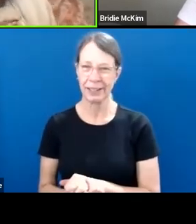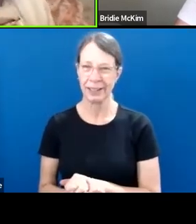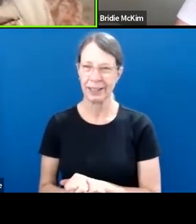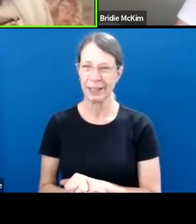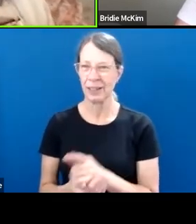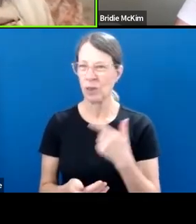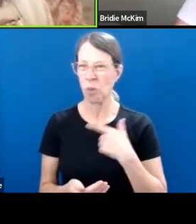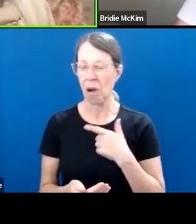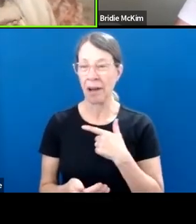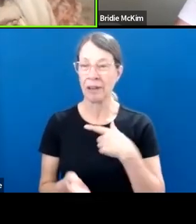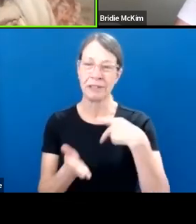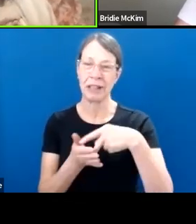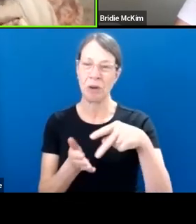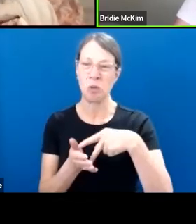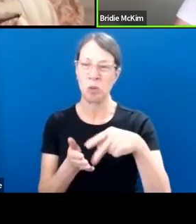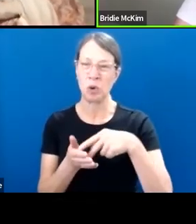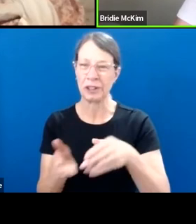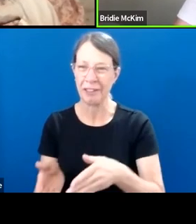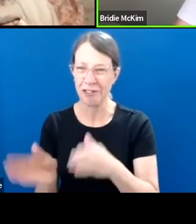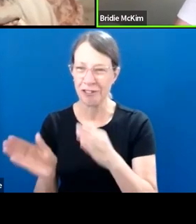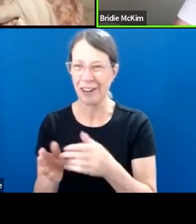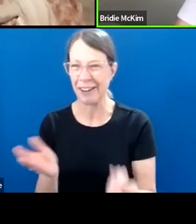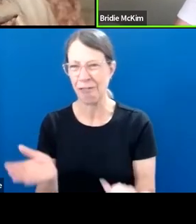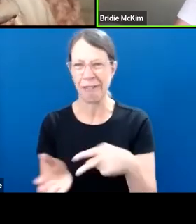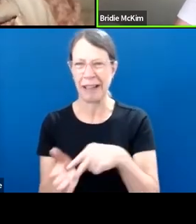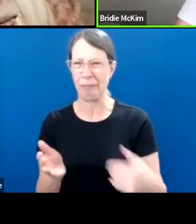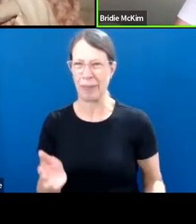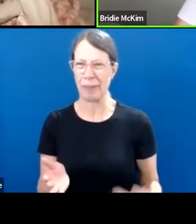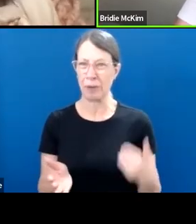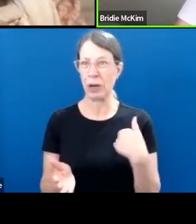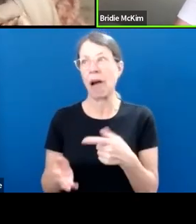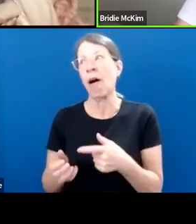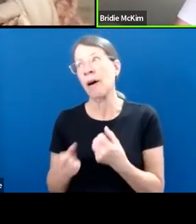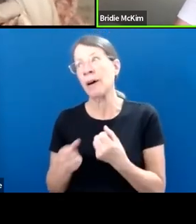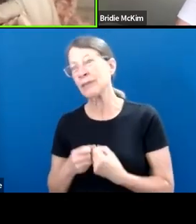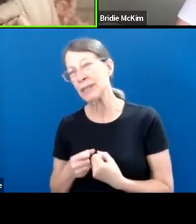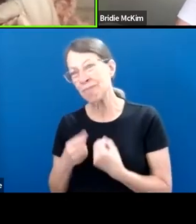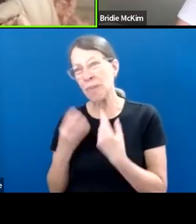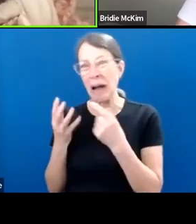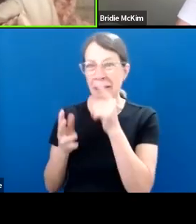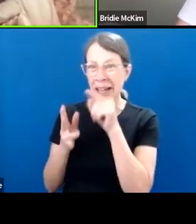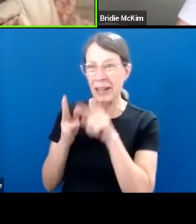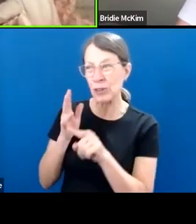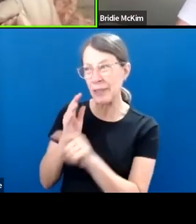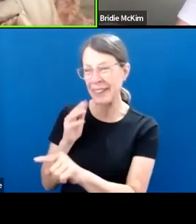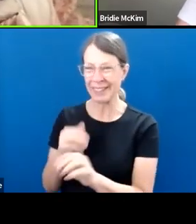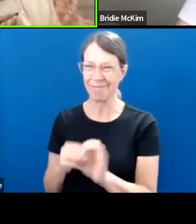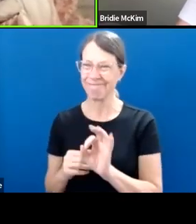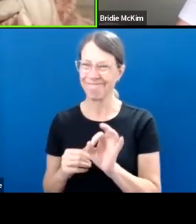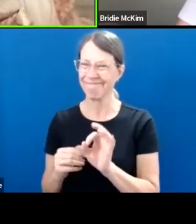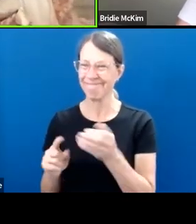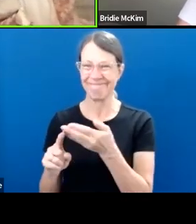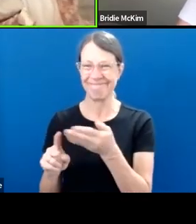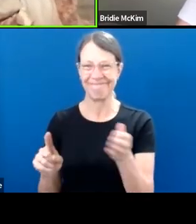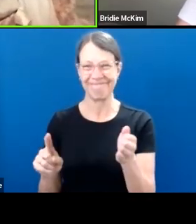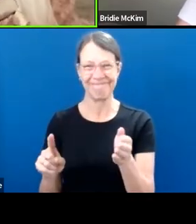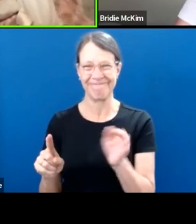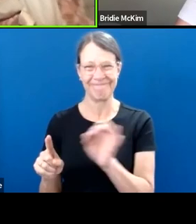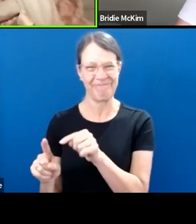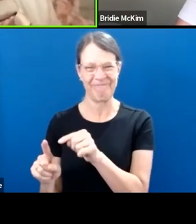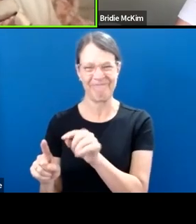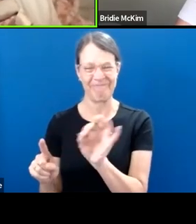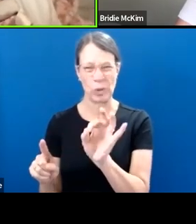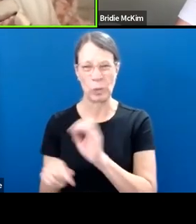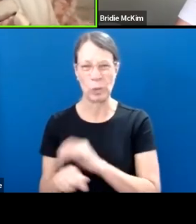street and getting out of bed in the morning. So being aware of those kinds of things and the narratives